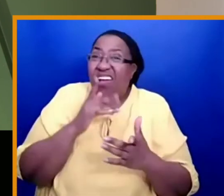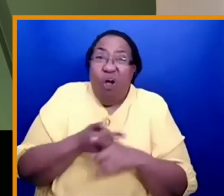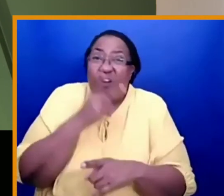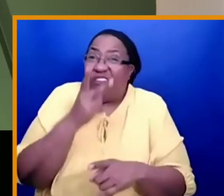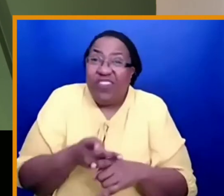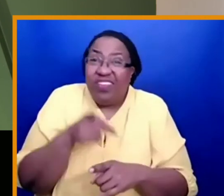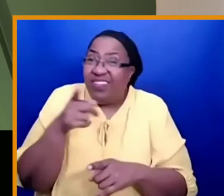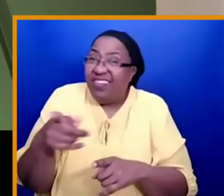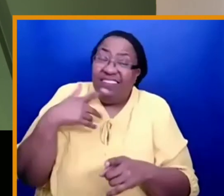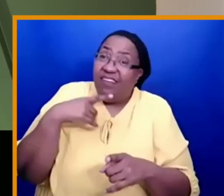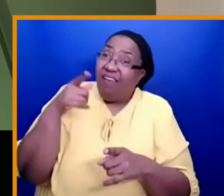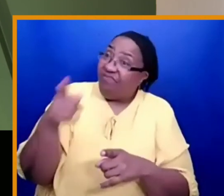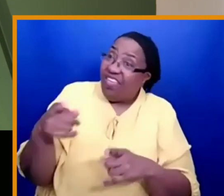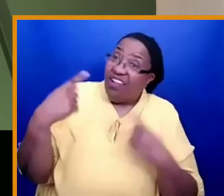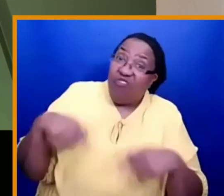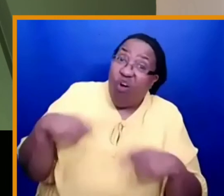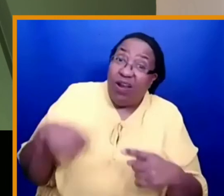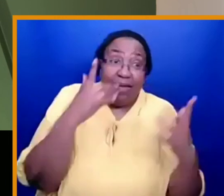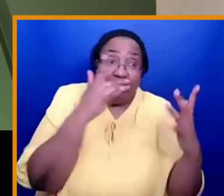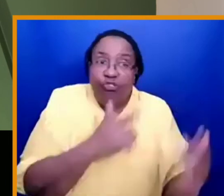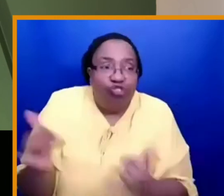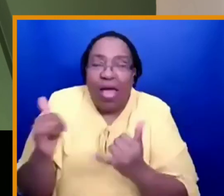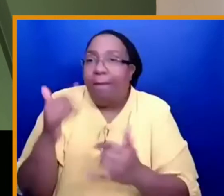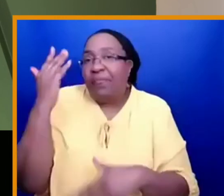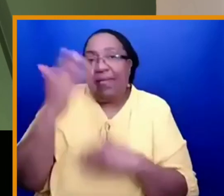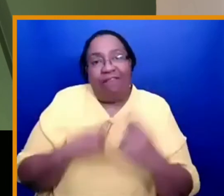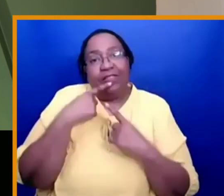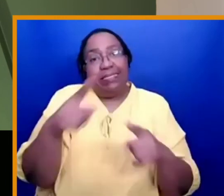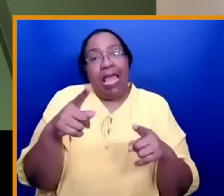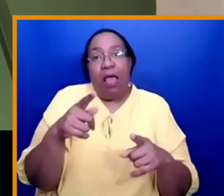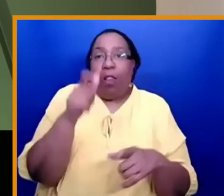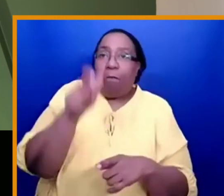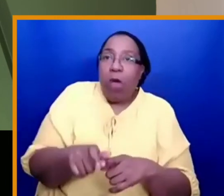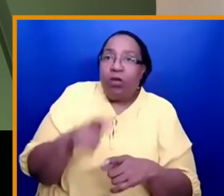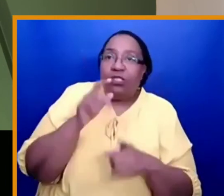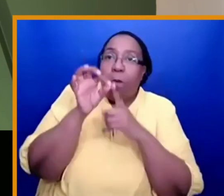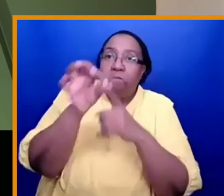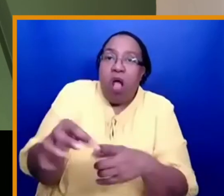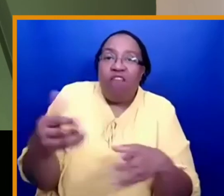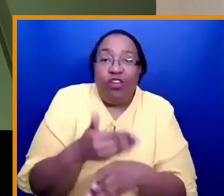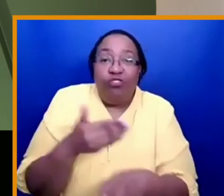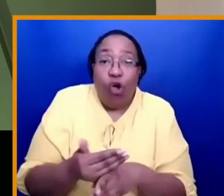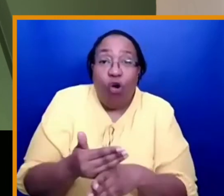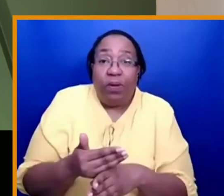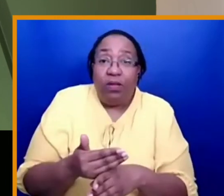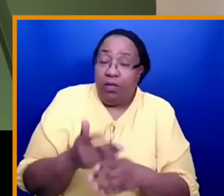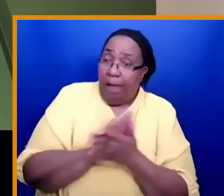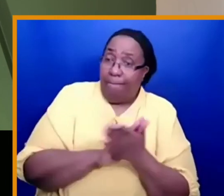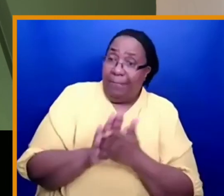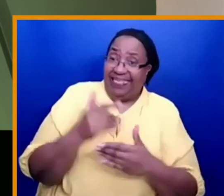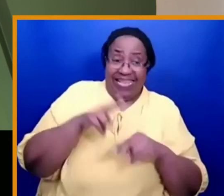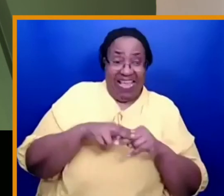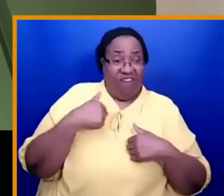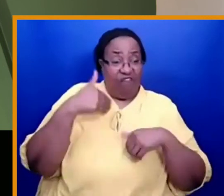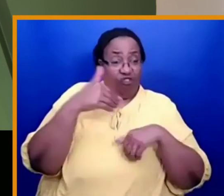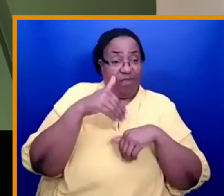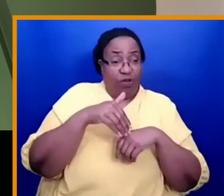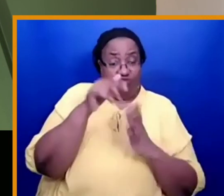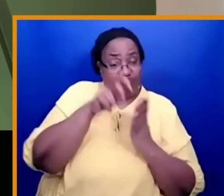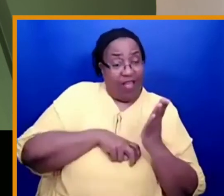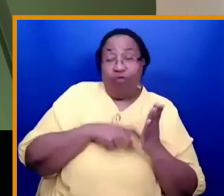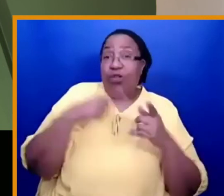prospective employees. And there's no incentive for someone who does have a criminal record to challenge the company that they're applying to work for. So